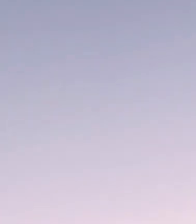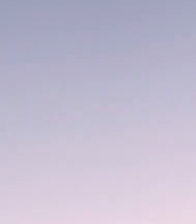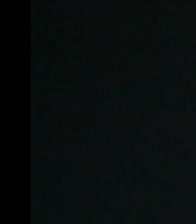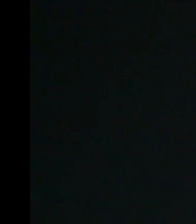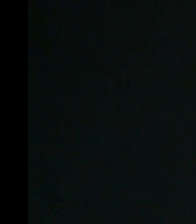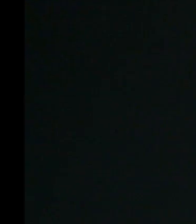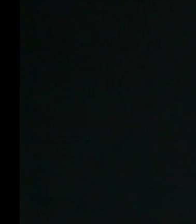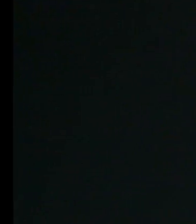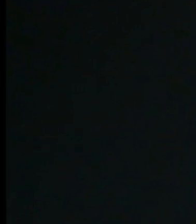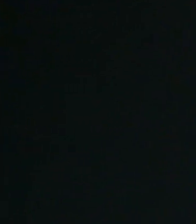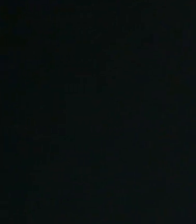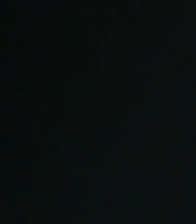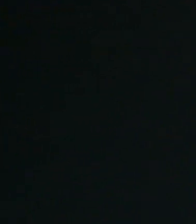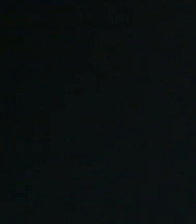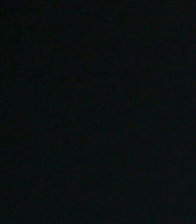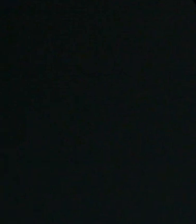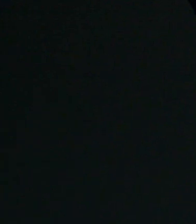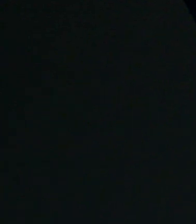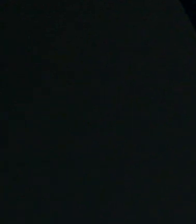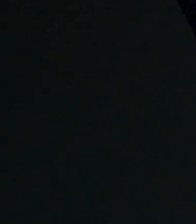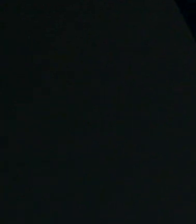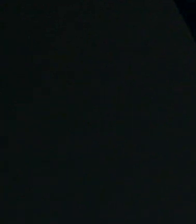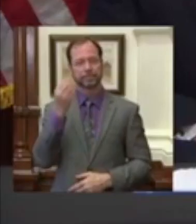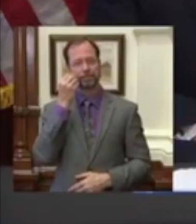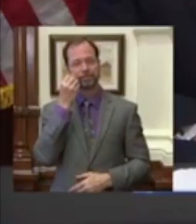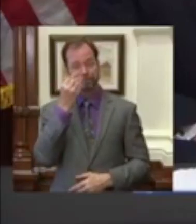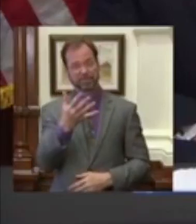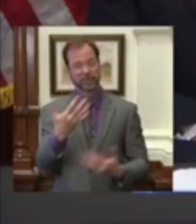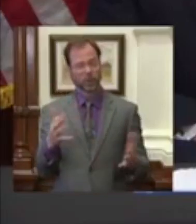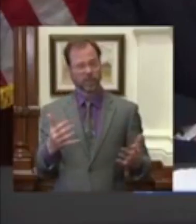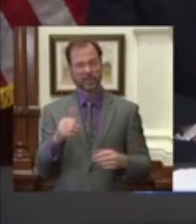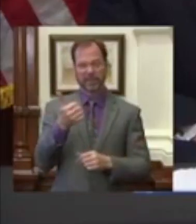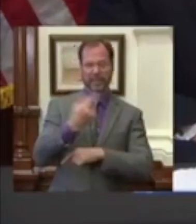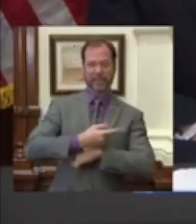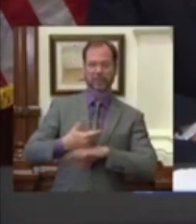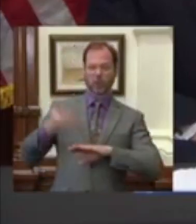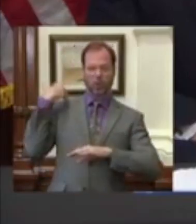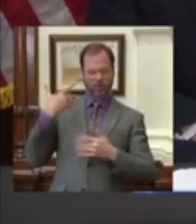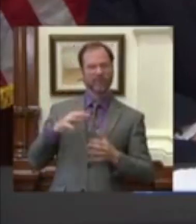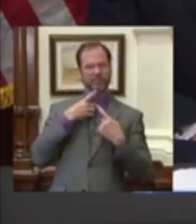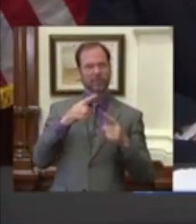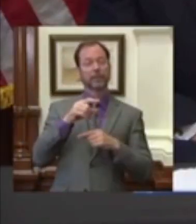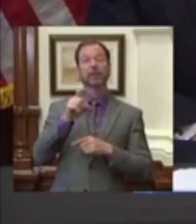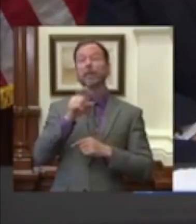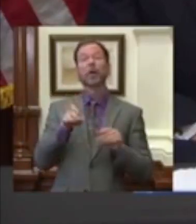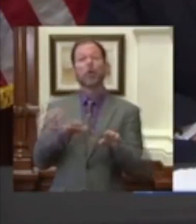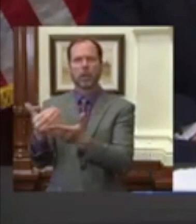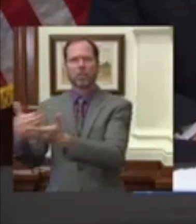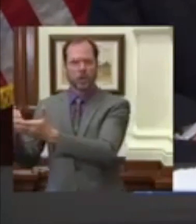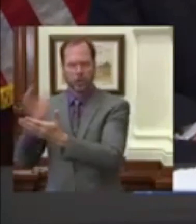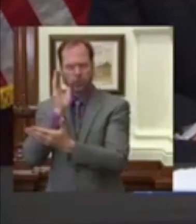to reopen the state in Monday's press conference, and that he did. Opening Texas must occur in